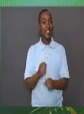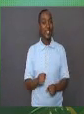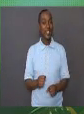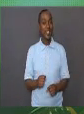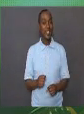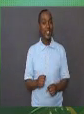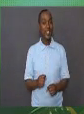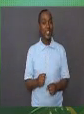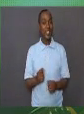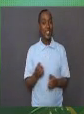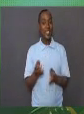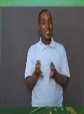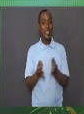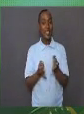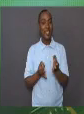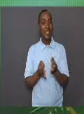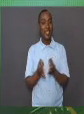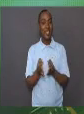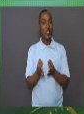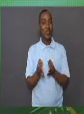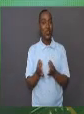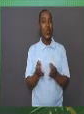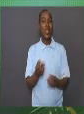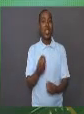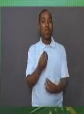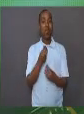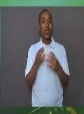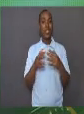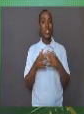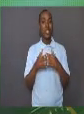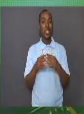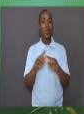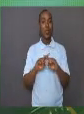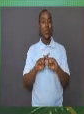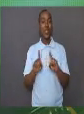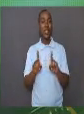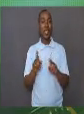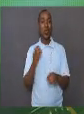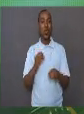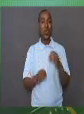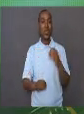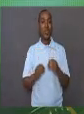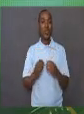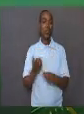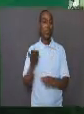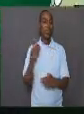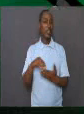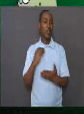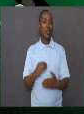Describe a small food chain using the different organisms that we have just learned.